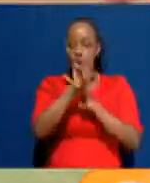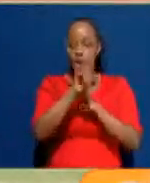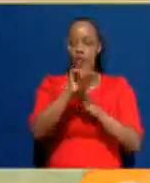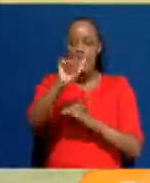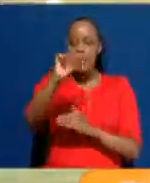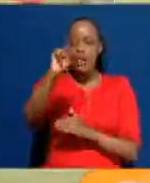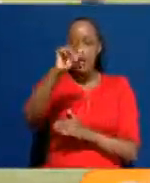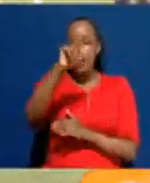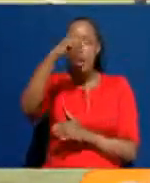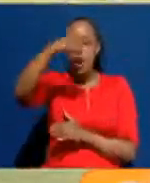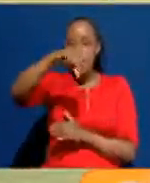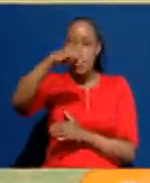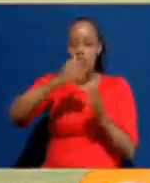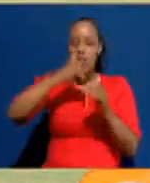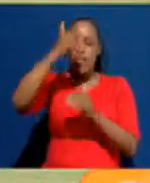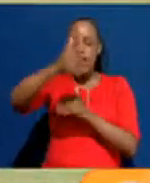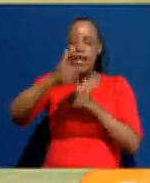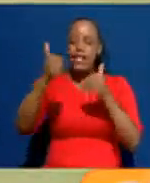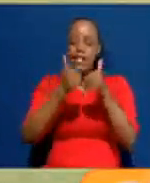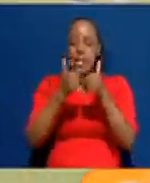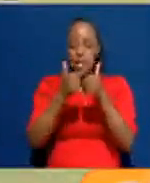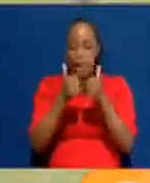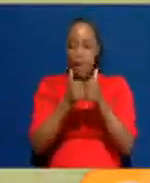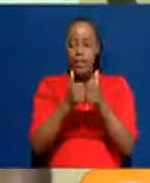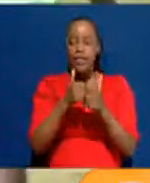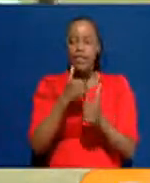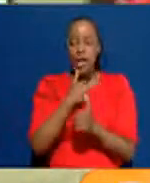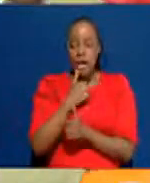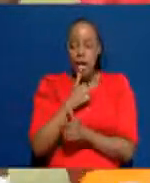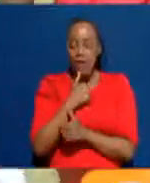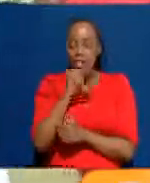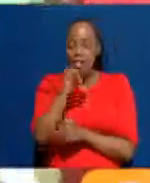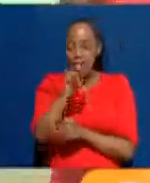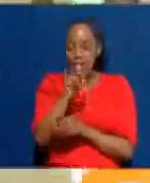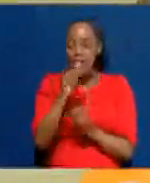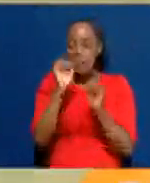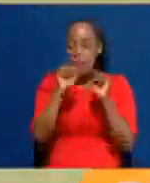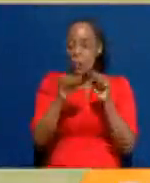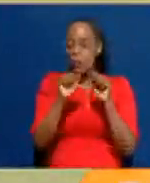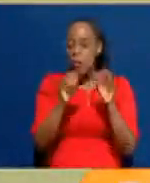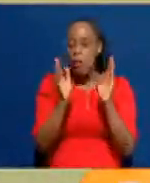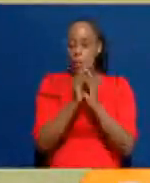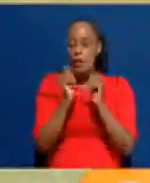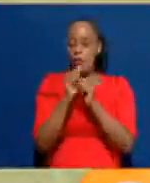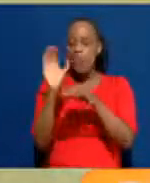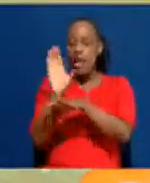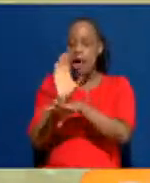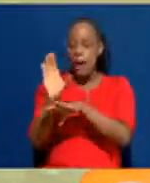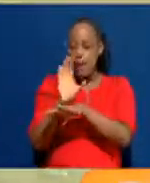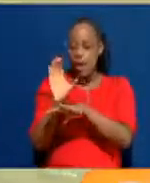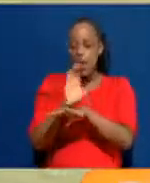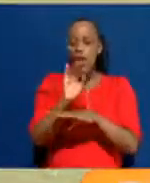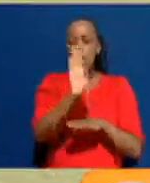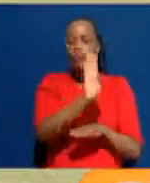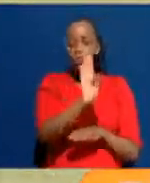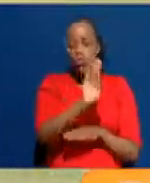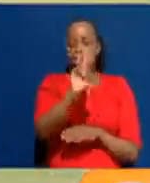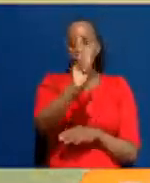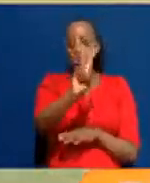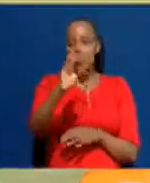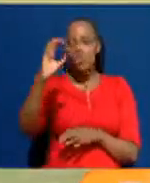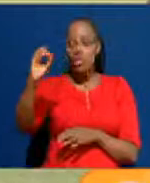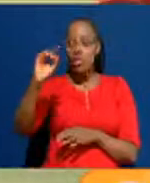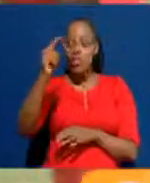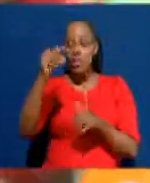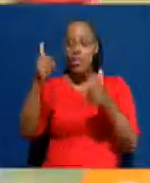and qualify for the next round. If Starlets go past Angola, they will most likely meet Cameroon, who beat Botswana 2-0 in the first